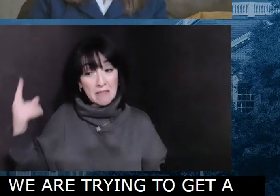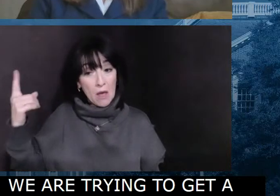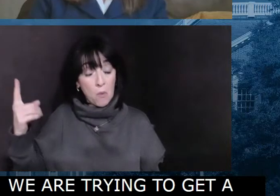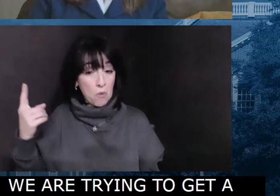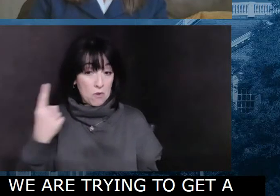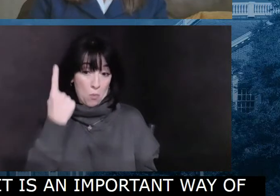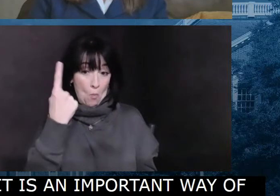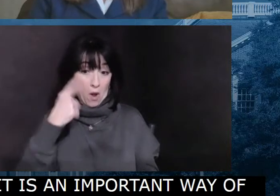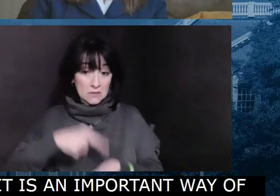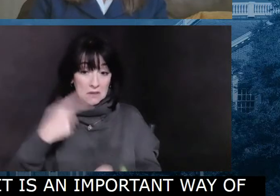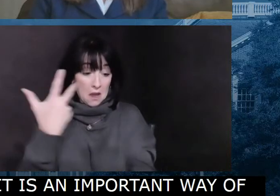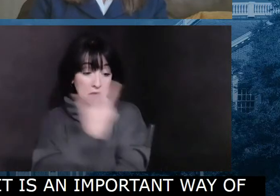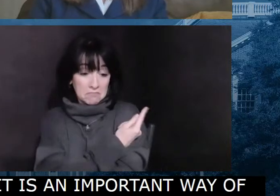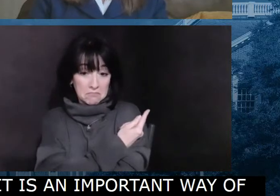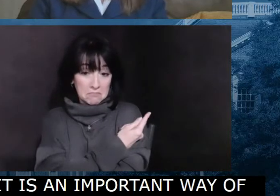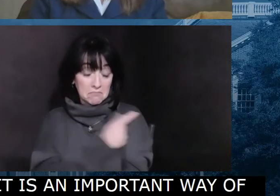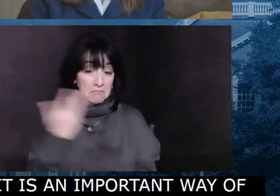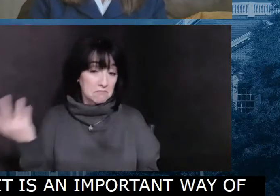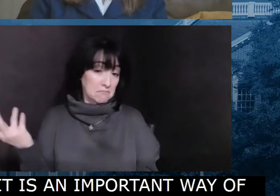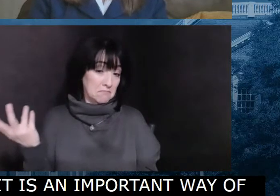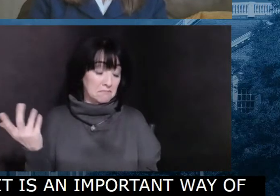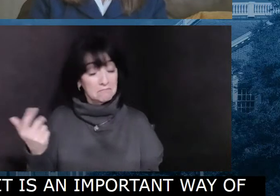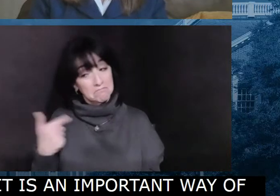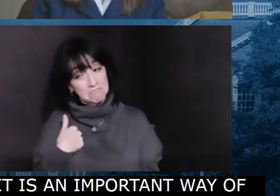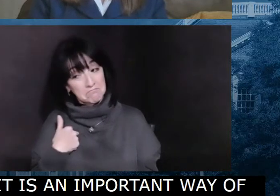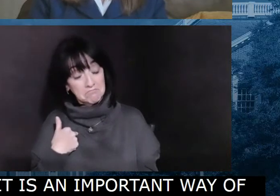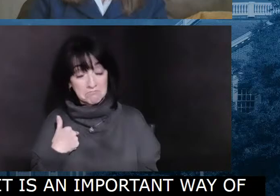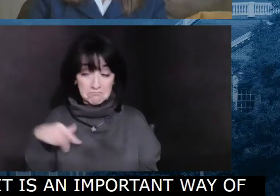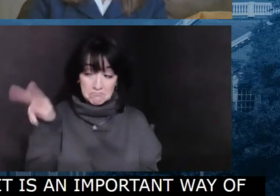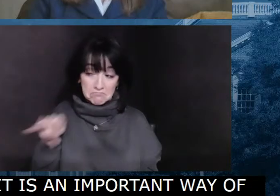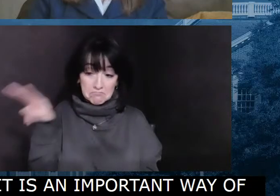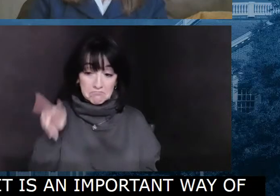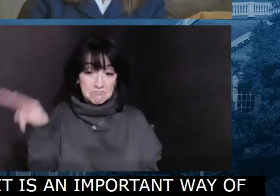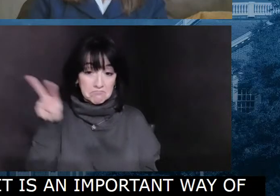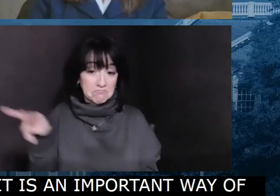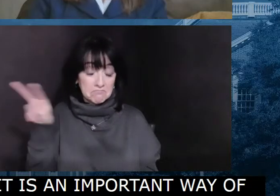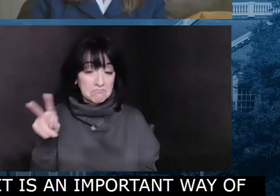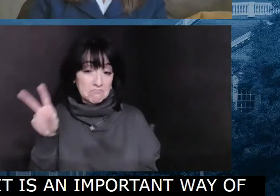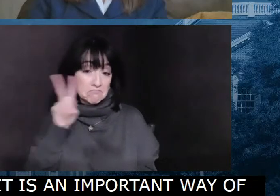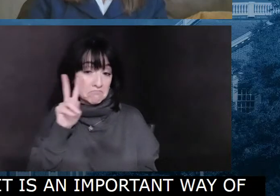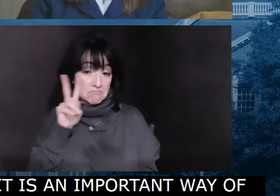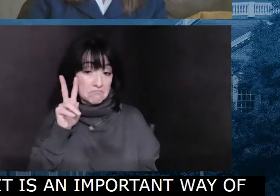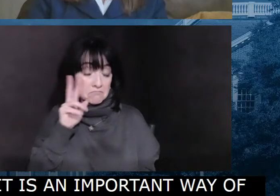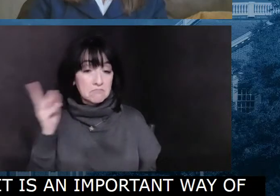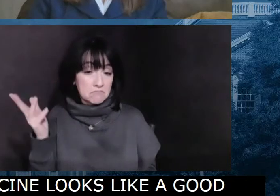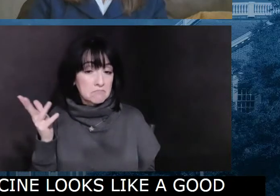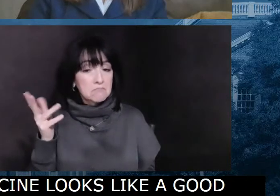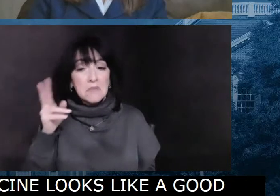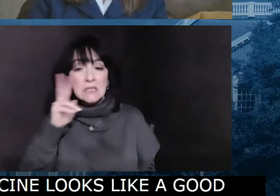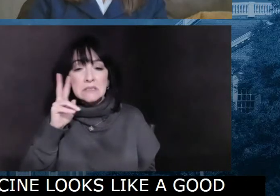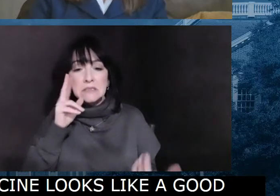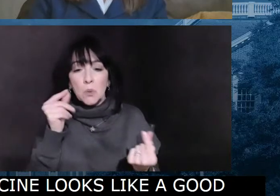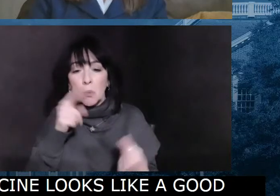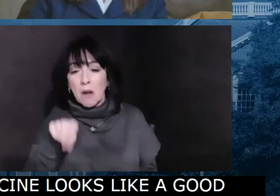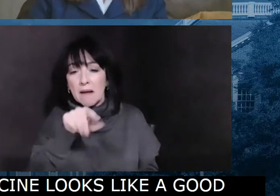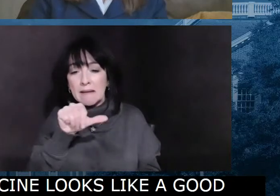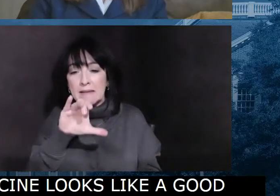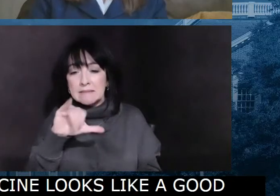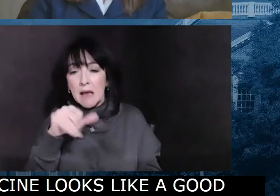dose. Arguably, we'll see what the ACIP comes up with,